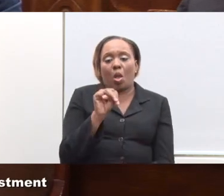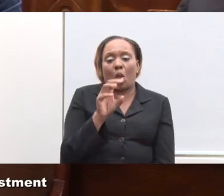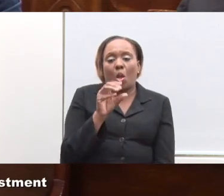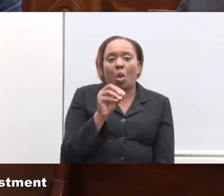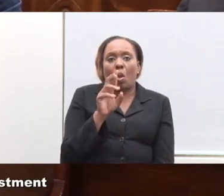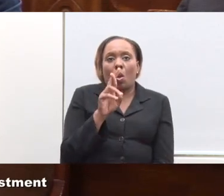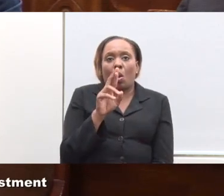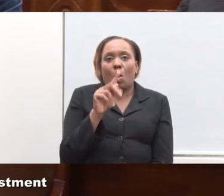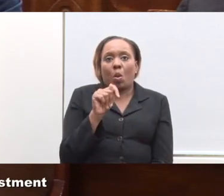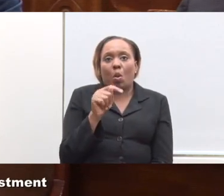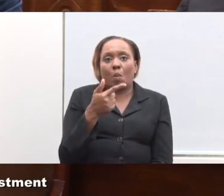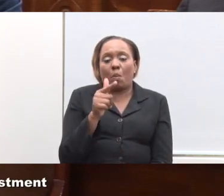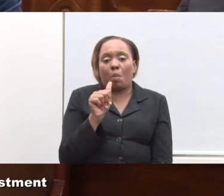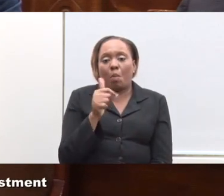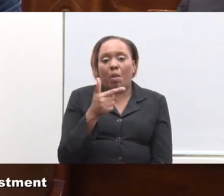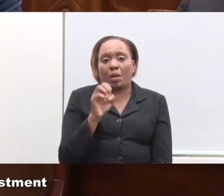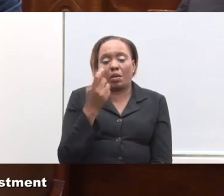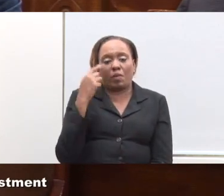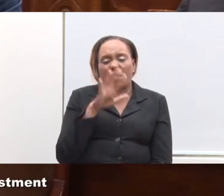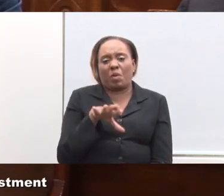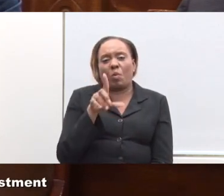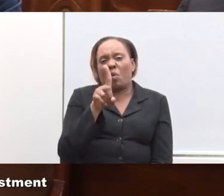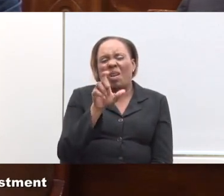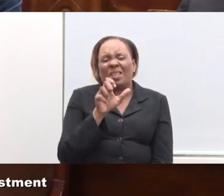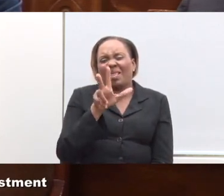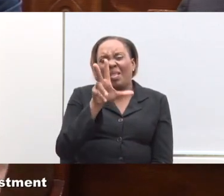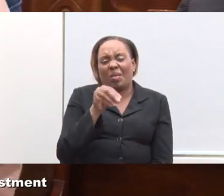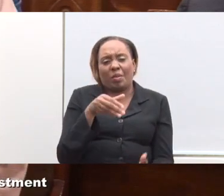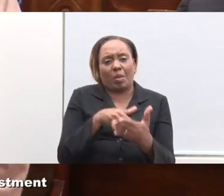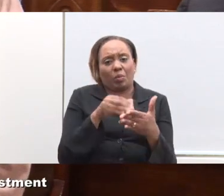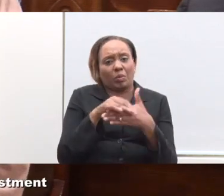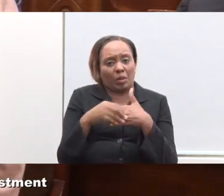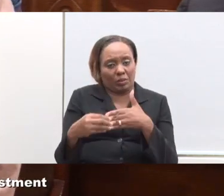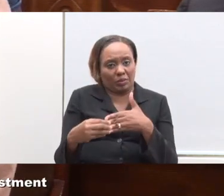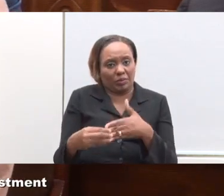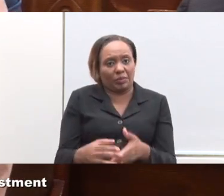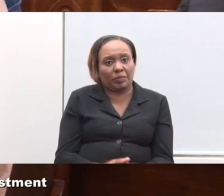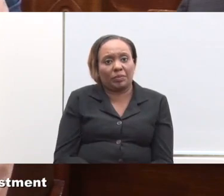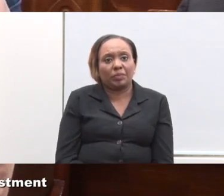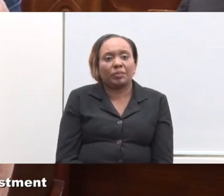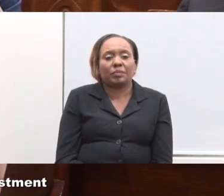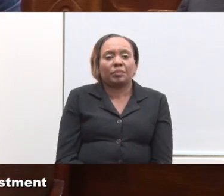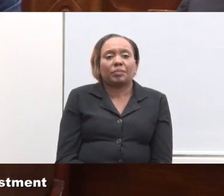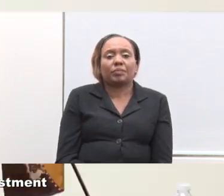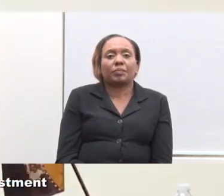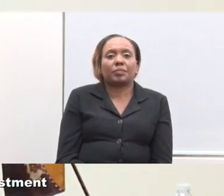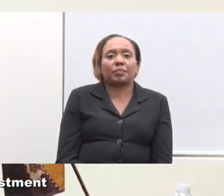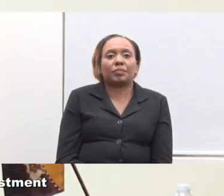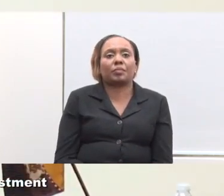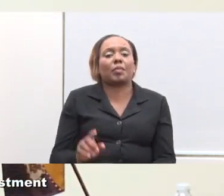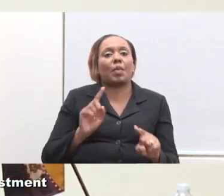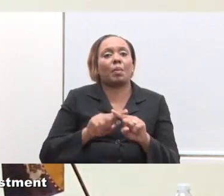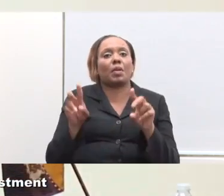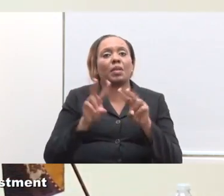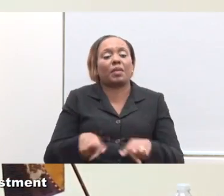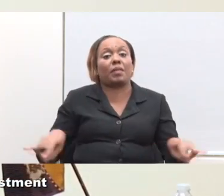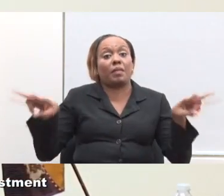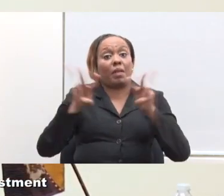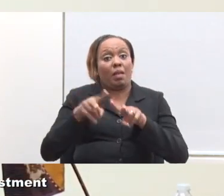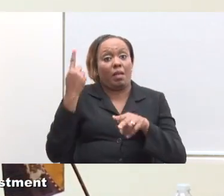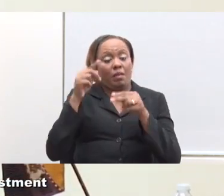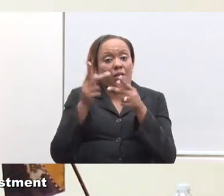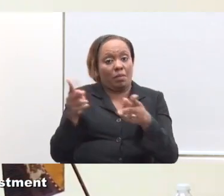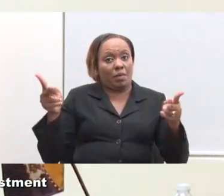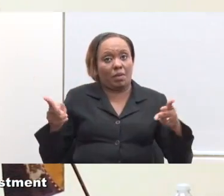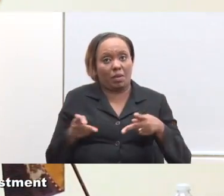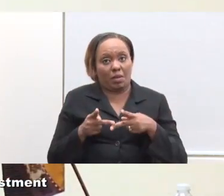$125,000 to $130,000. But the bottom line, Mr. Speaker, is this: that the value of the property